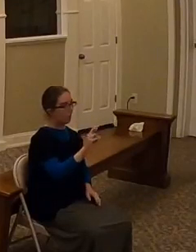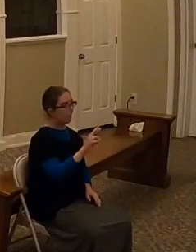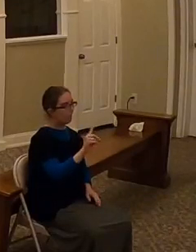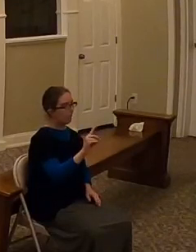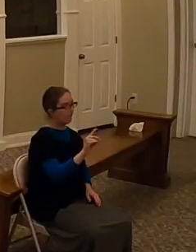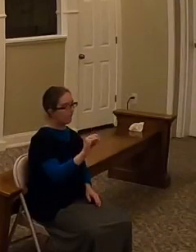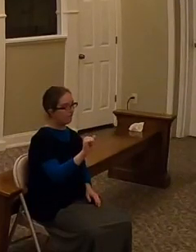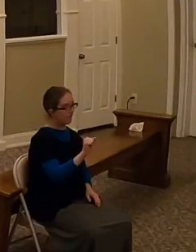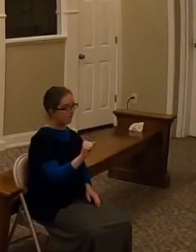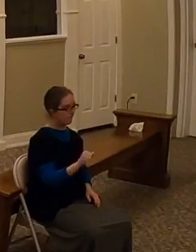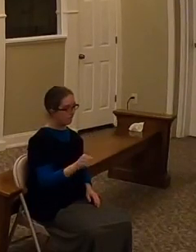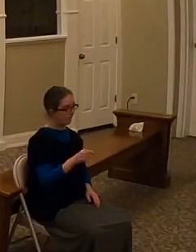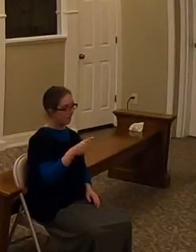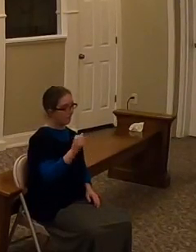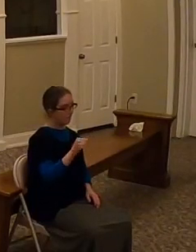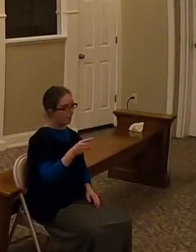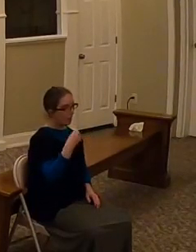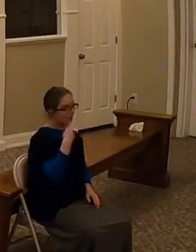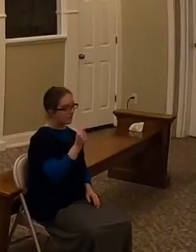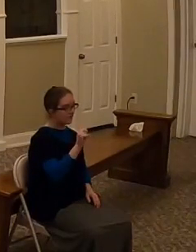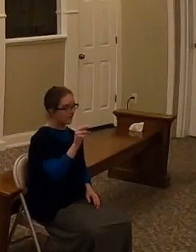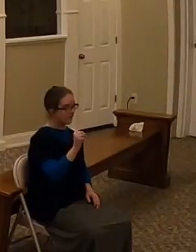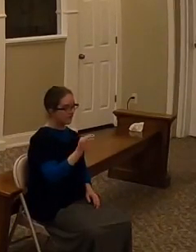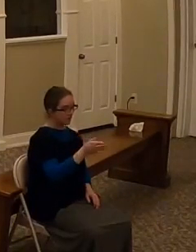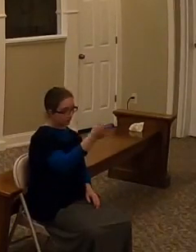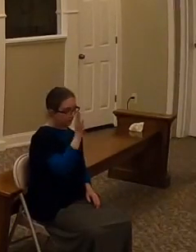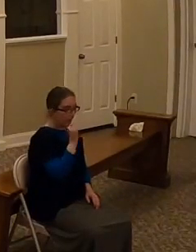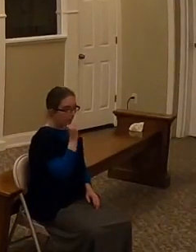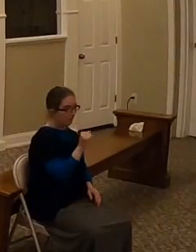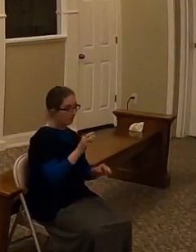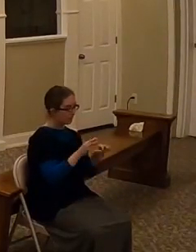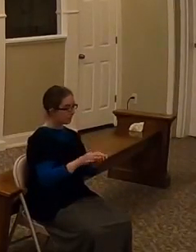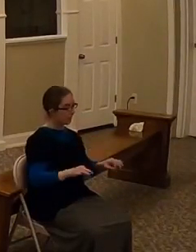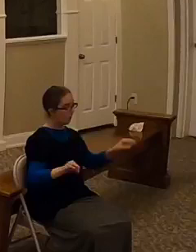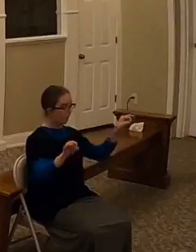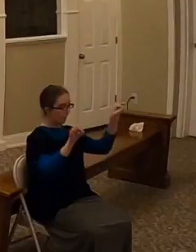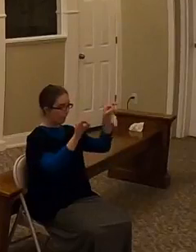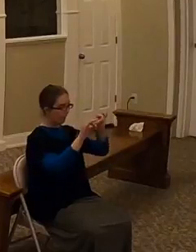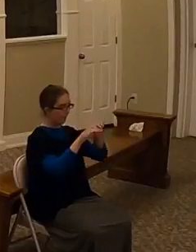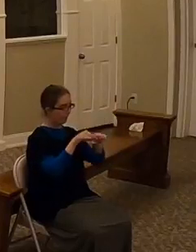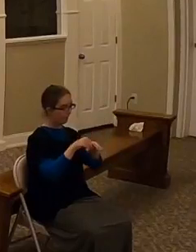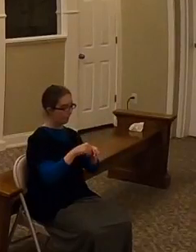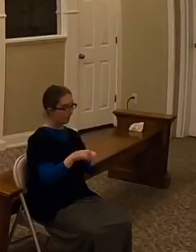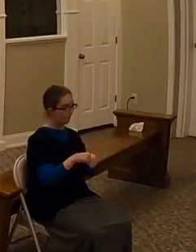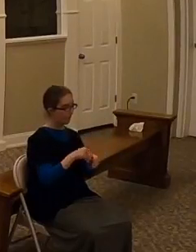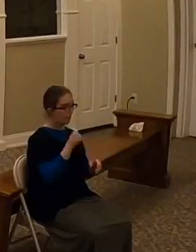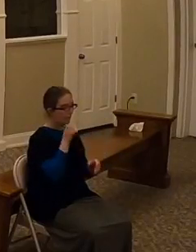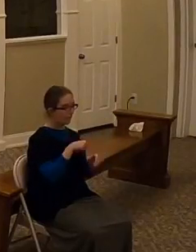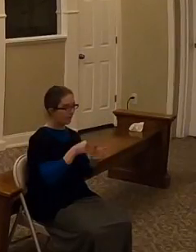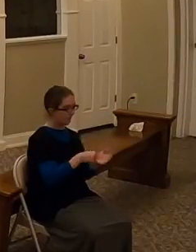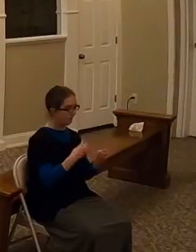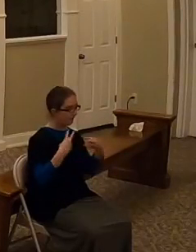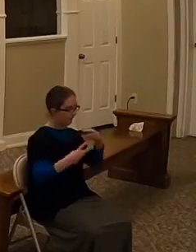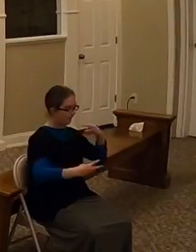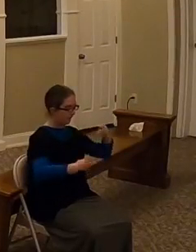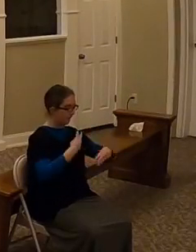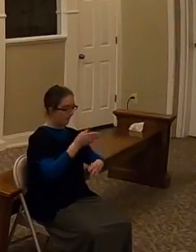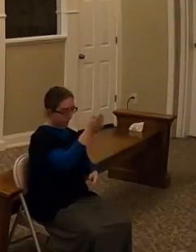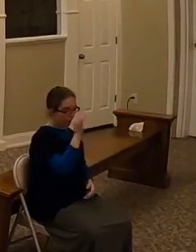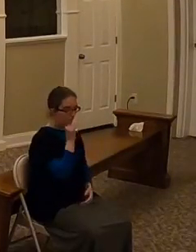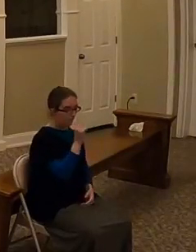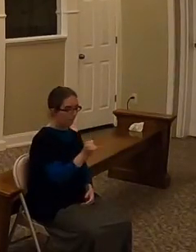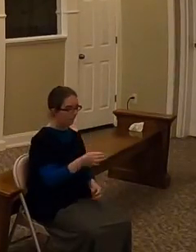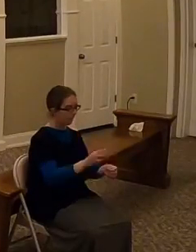So, Paul tells Timothy in verse 8 that godliness is a valuable thing, not only for this world, but also for the world to come. Godliness